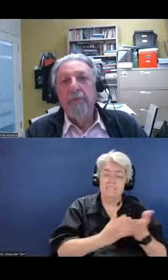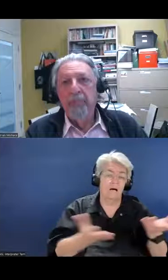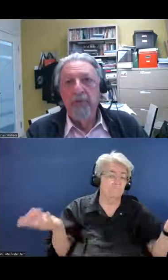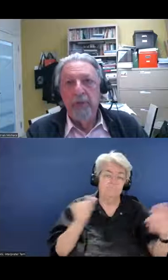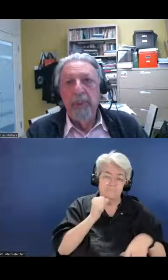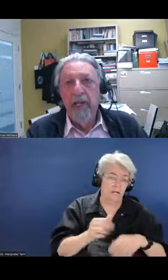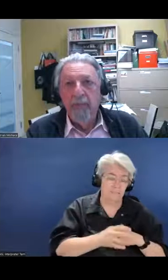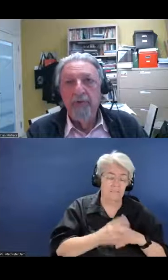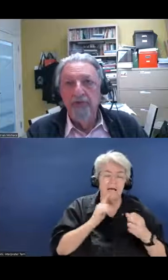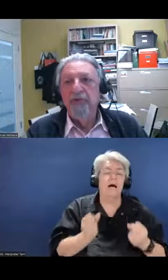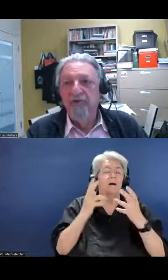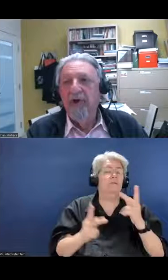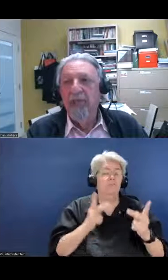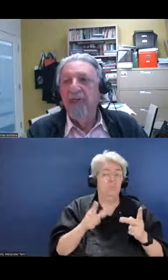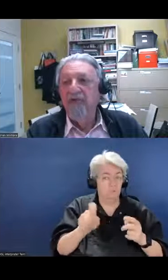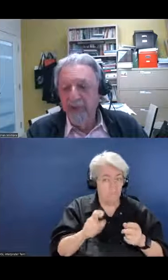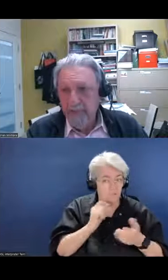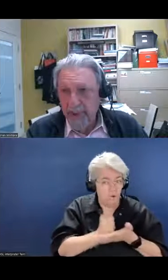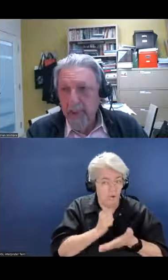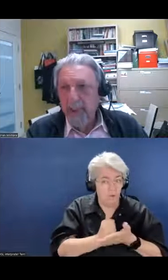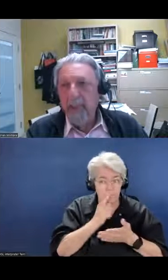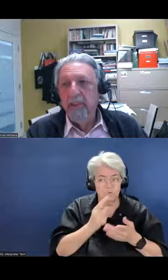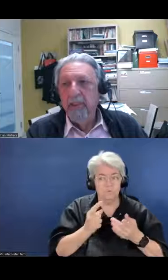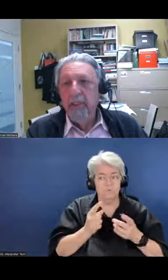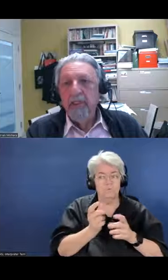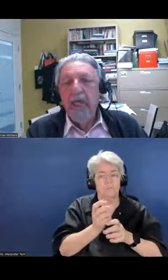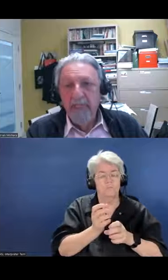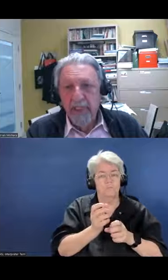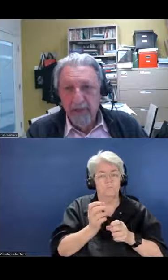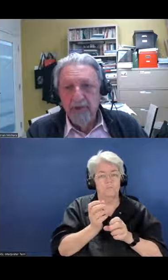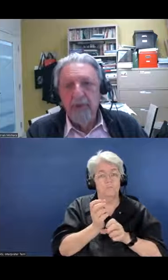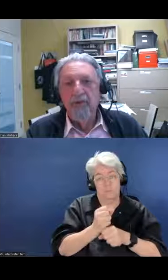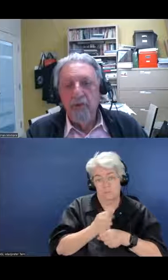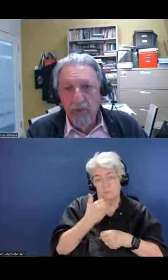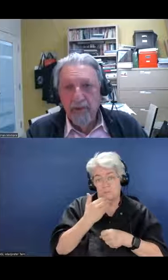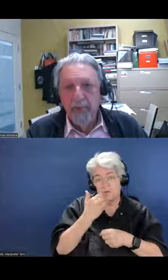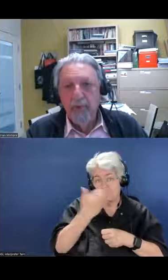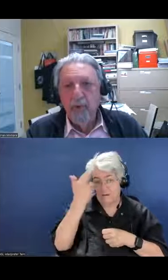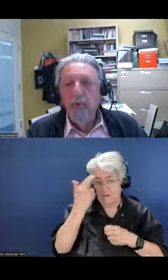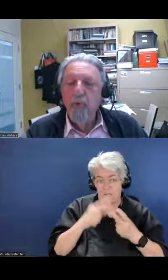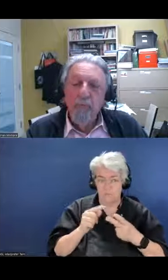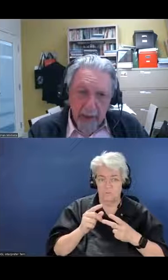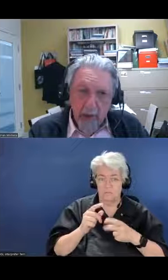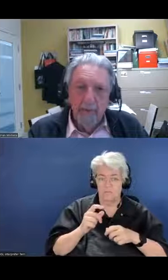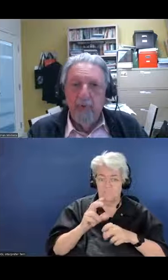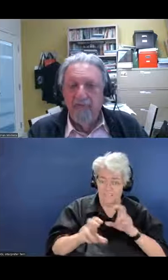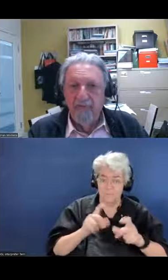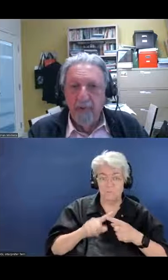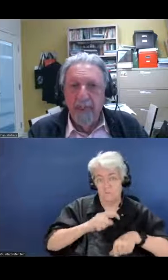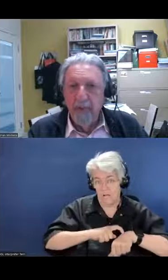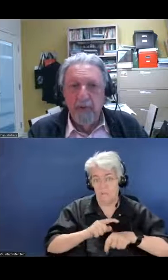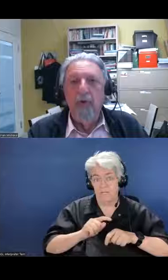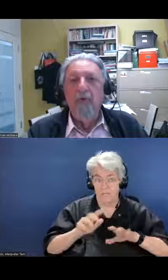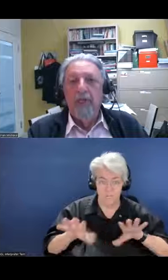How many people do you need to help to justify an investment in time and energy into a lot of people who may not